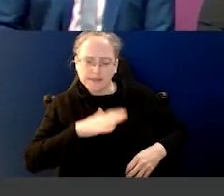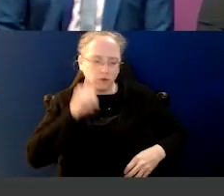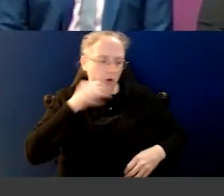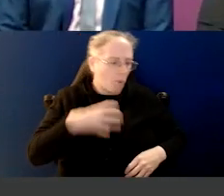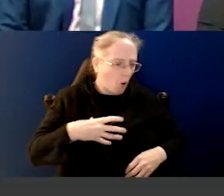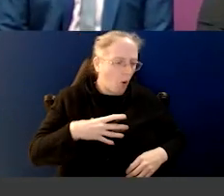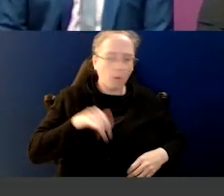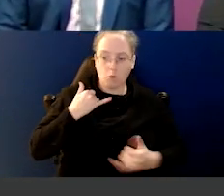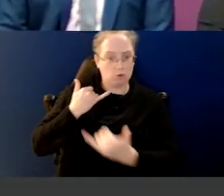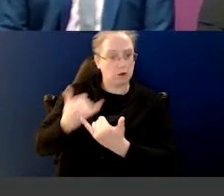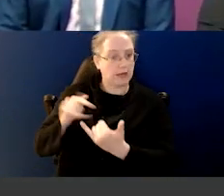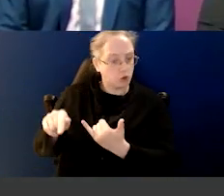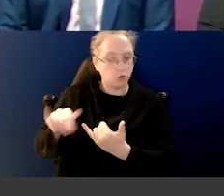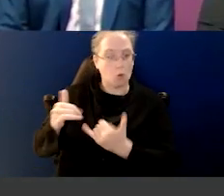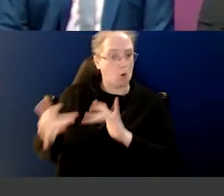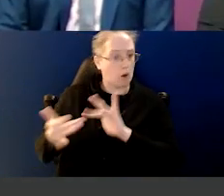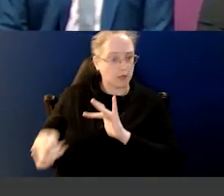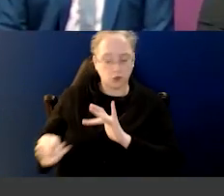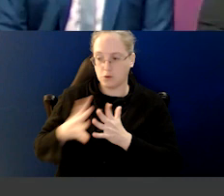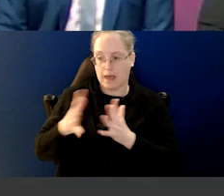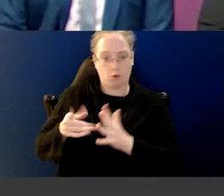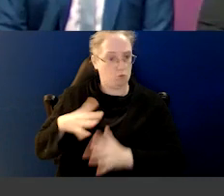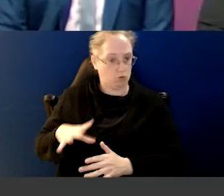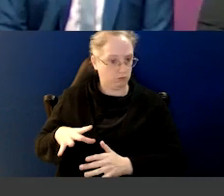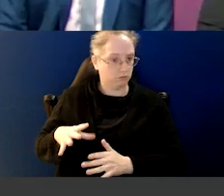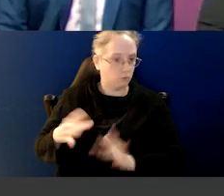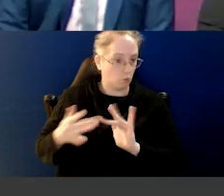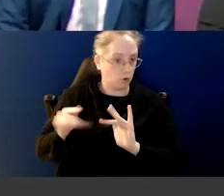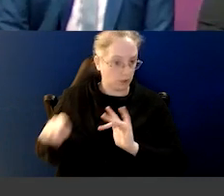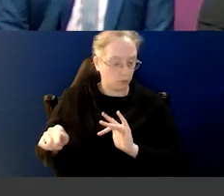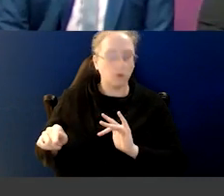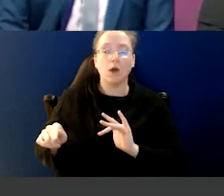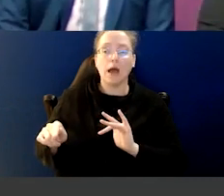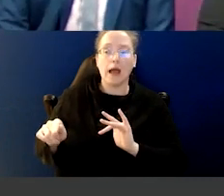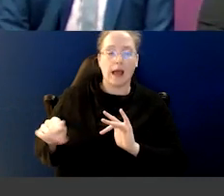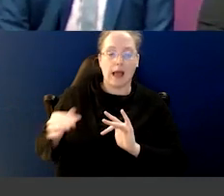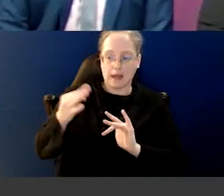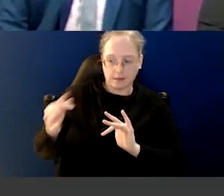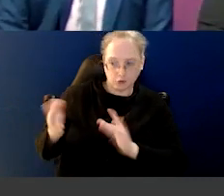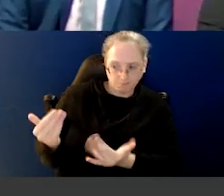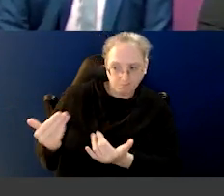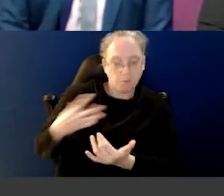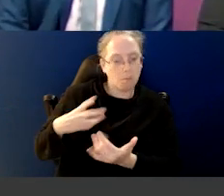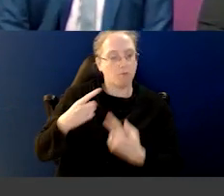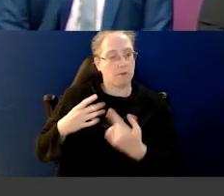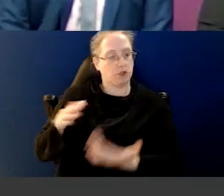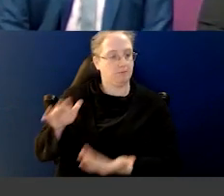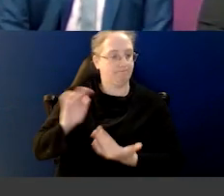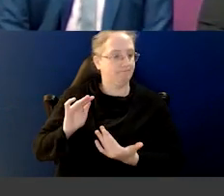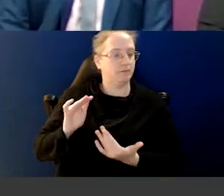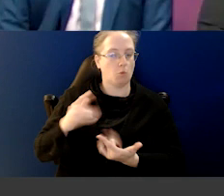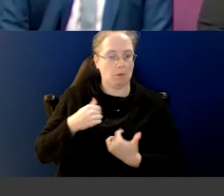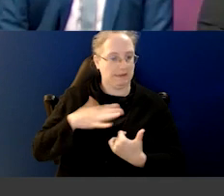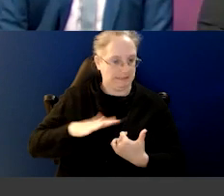whichever format you prefer for us to contact you in. And we will contact you about your complaint to get that further information that we